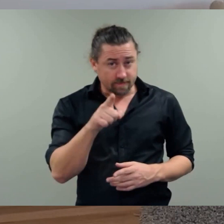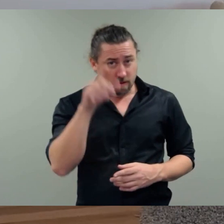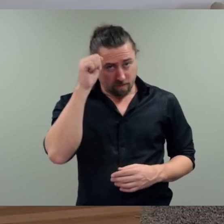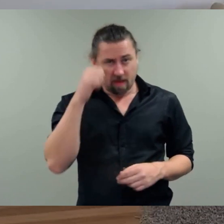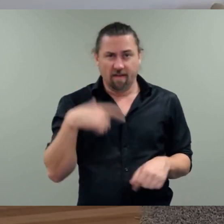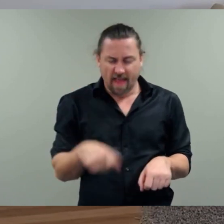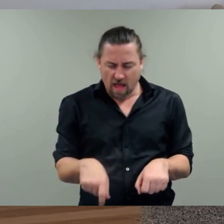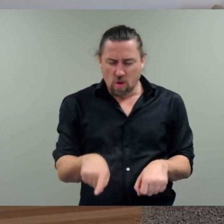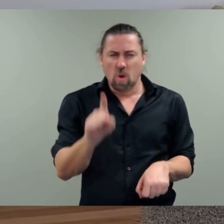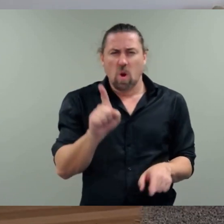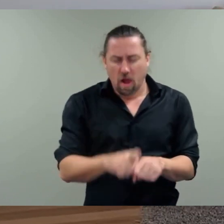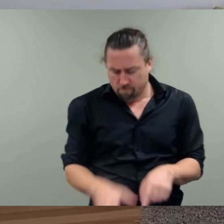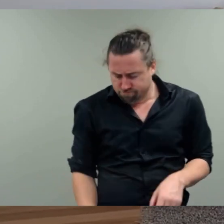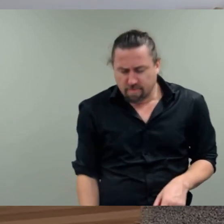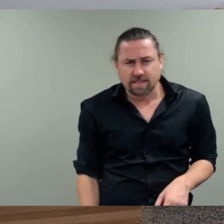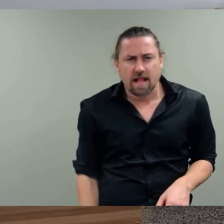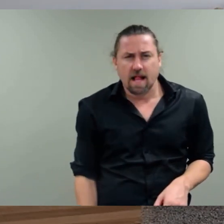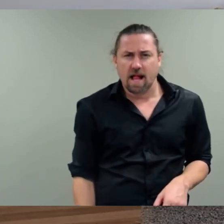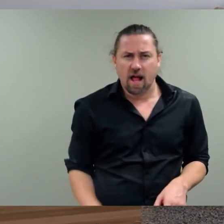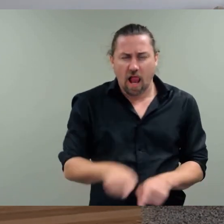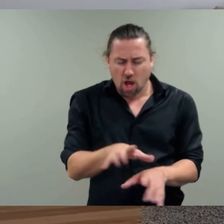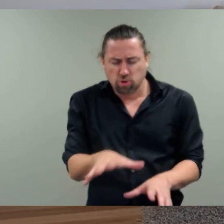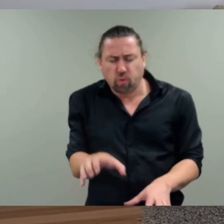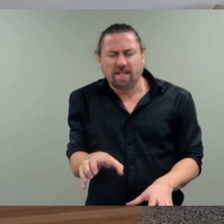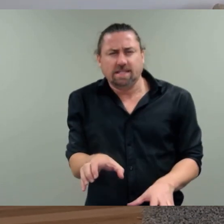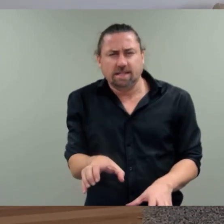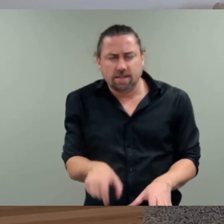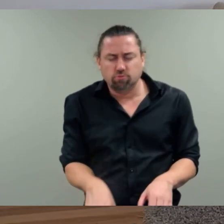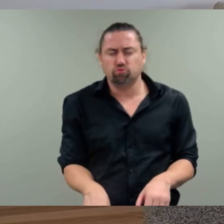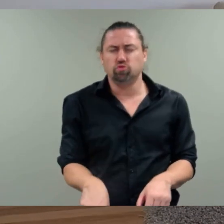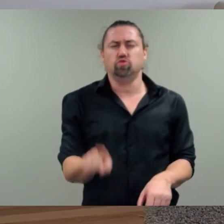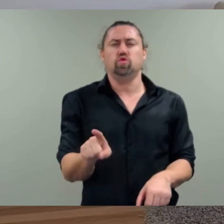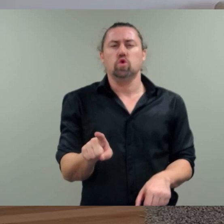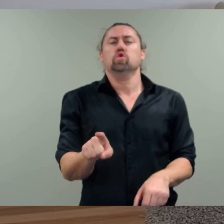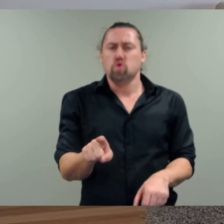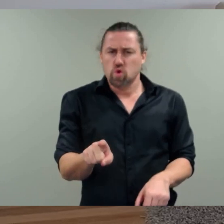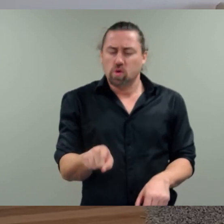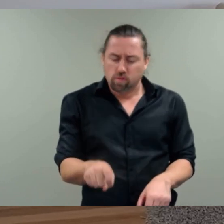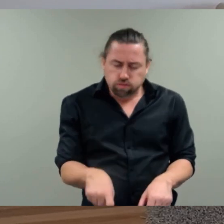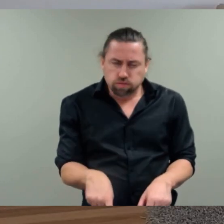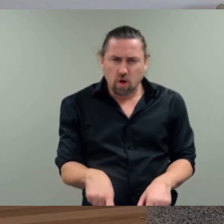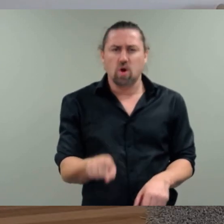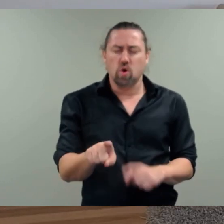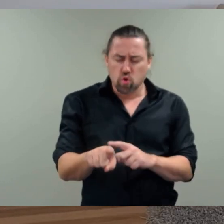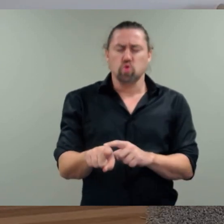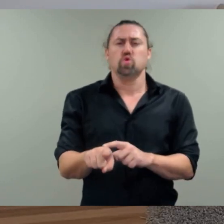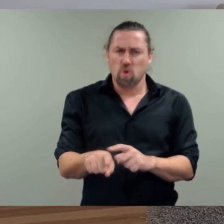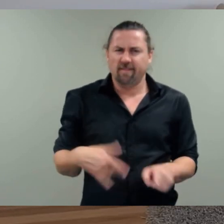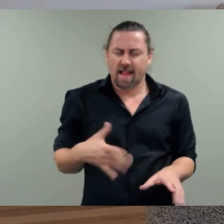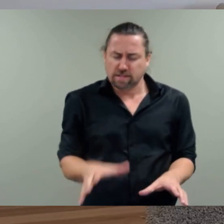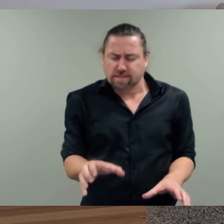Remember, you want to try and feel a nice big squeeze at the muscle at the top of your leg each time you're kicking up that leg.